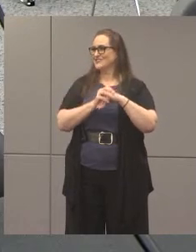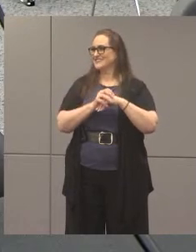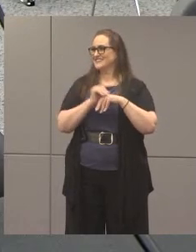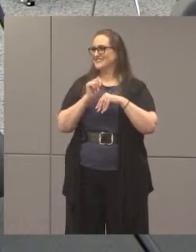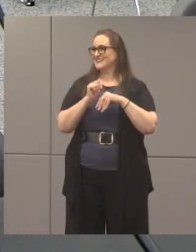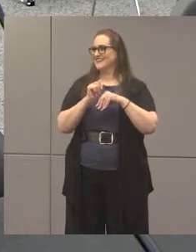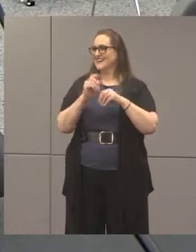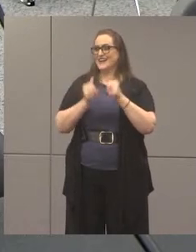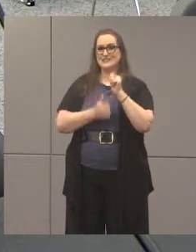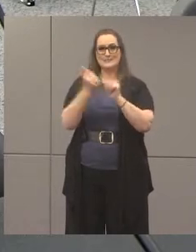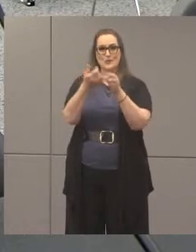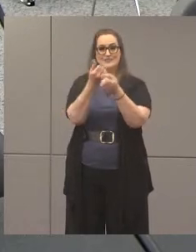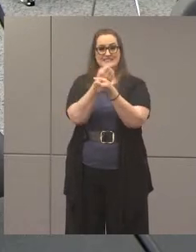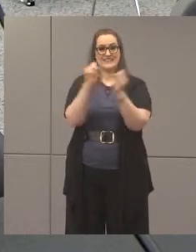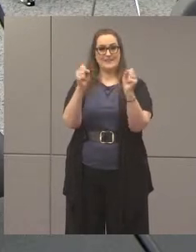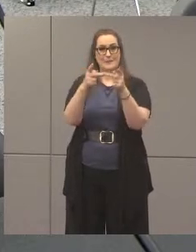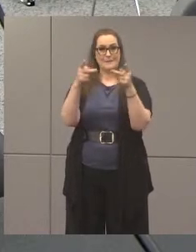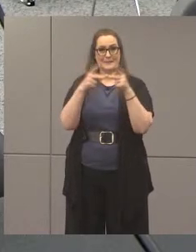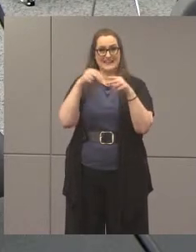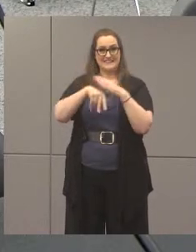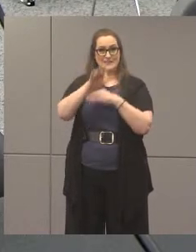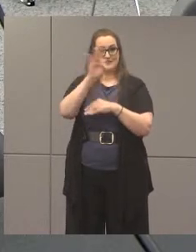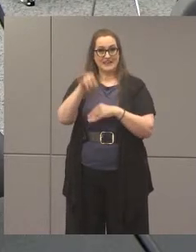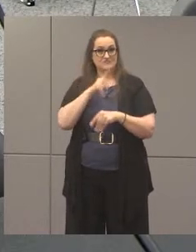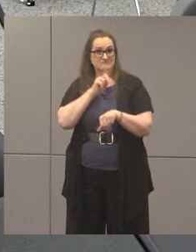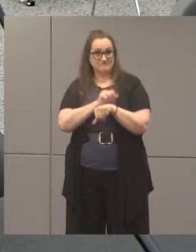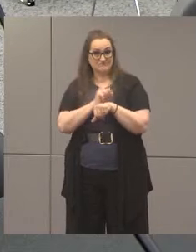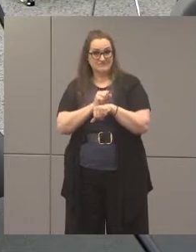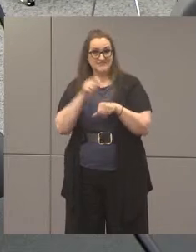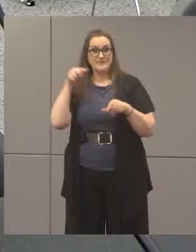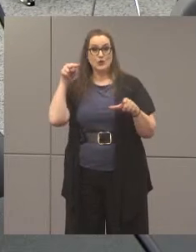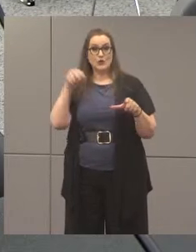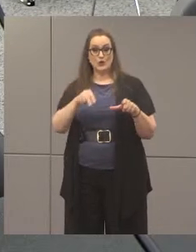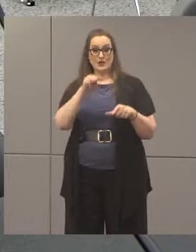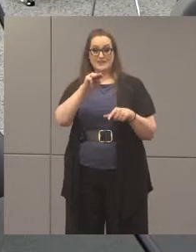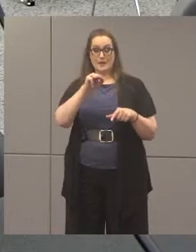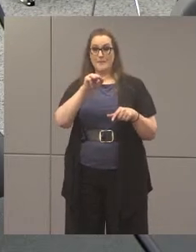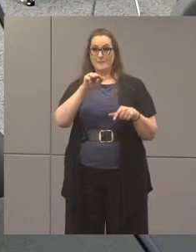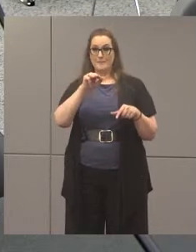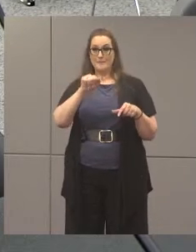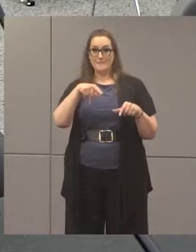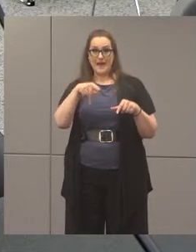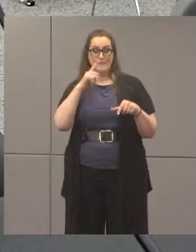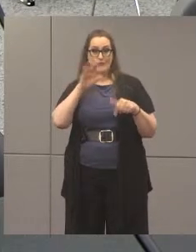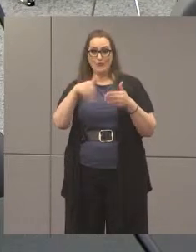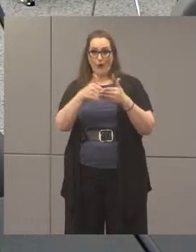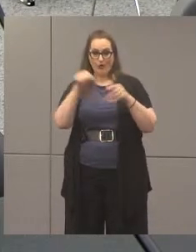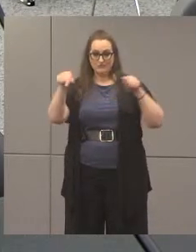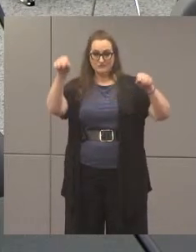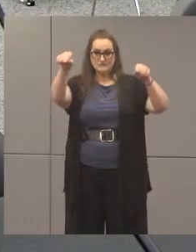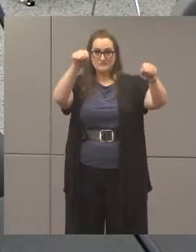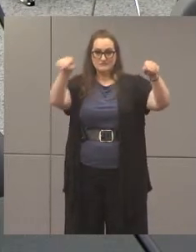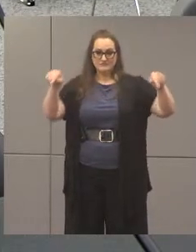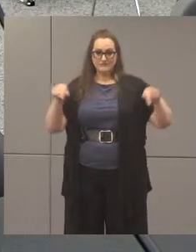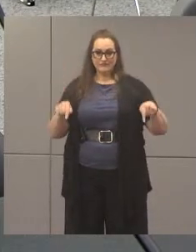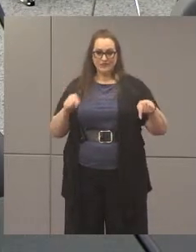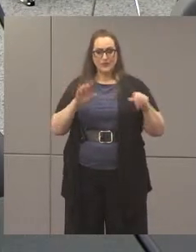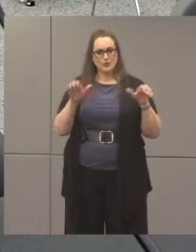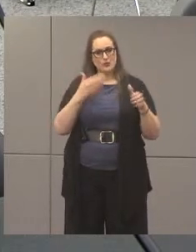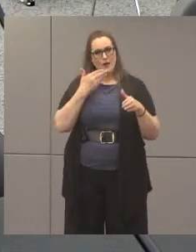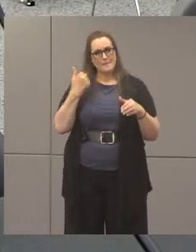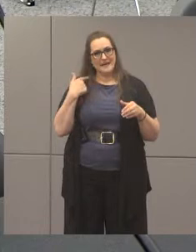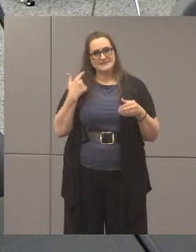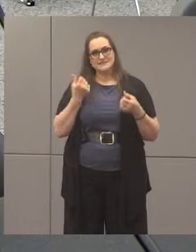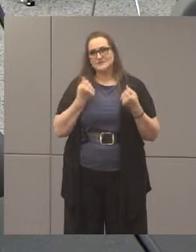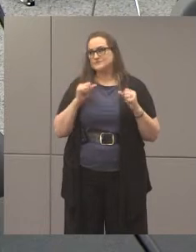No, it's the safest place in Flint. Really, if you look at that map and all the dots that were on there. So we do our best. Unfortunately,